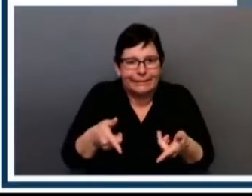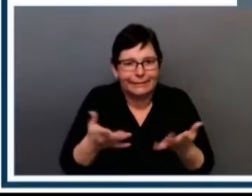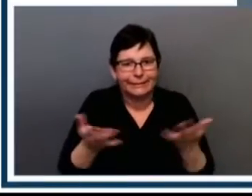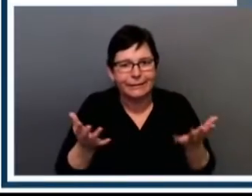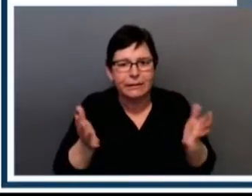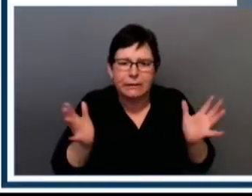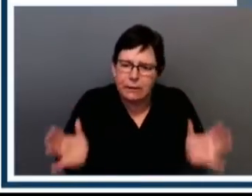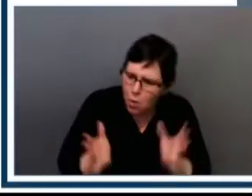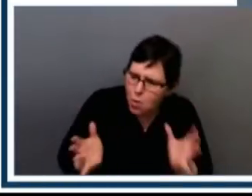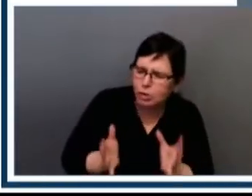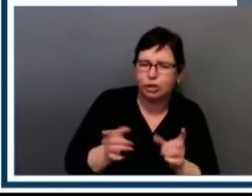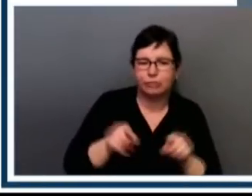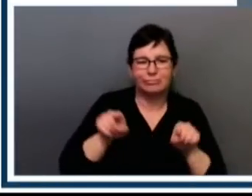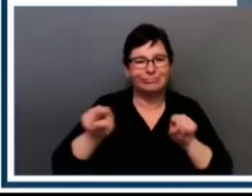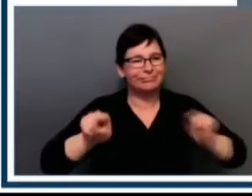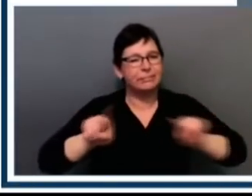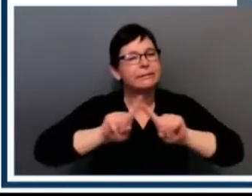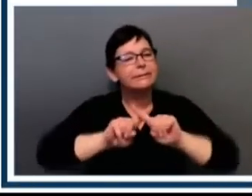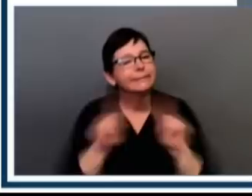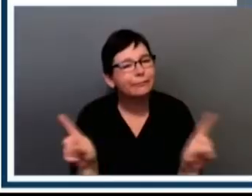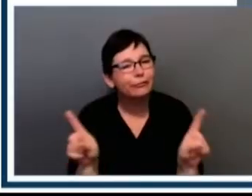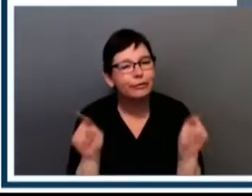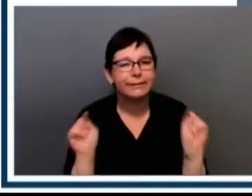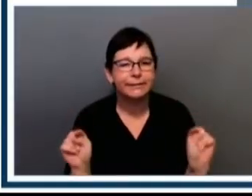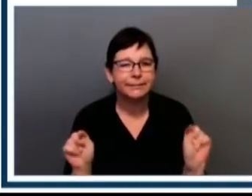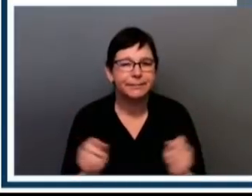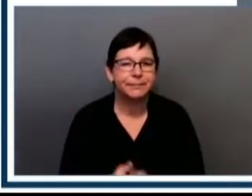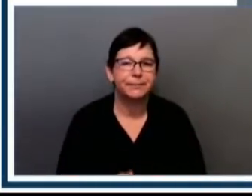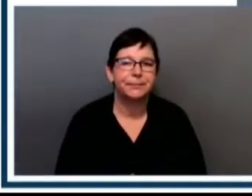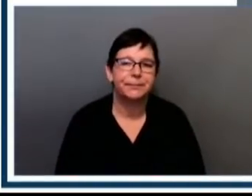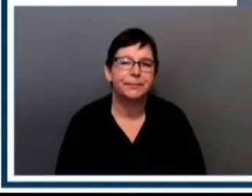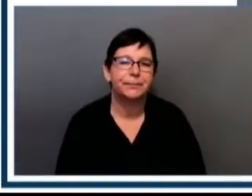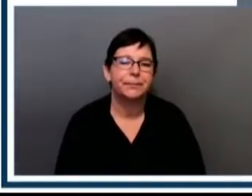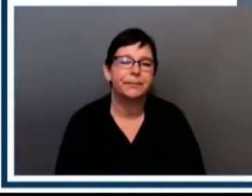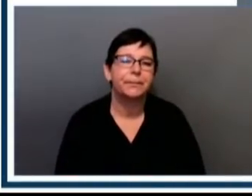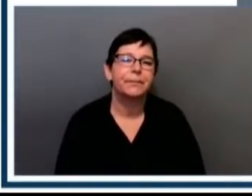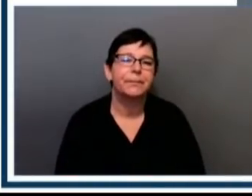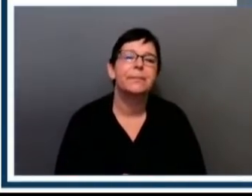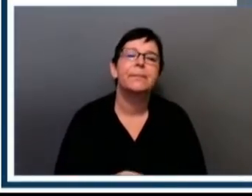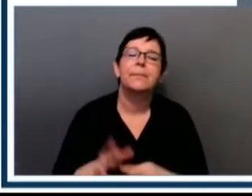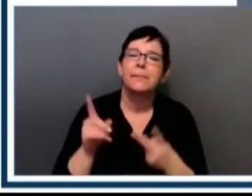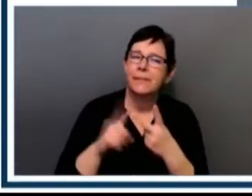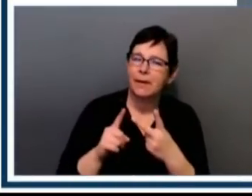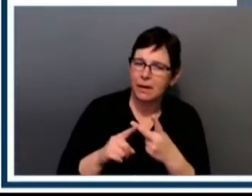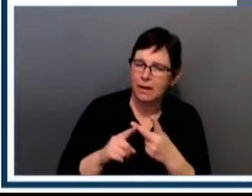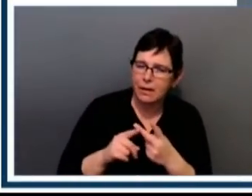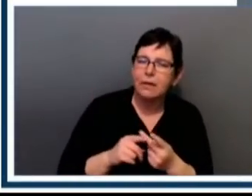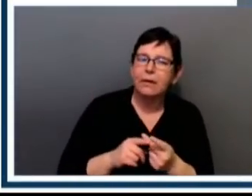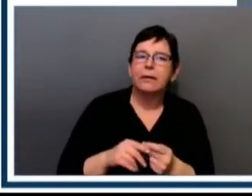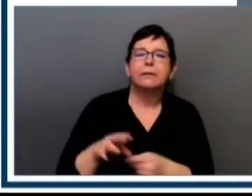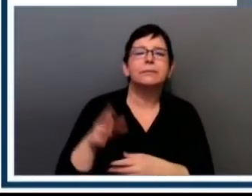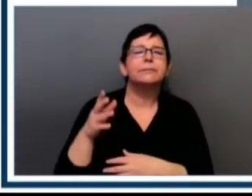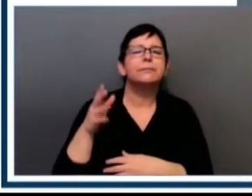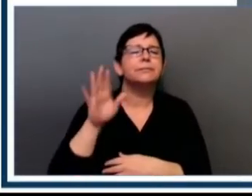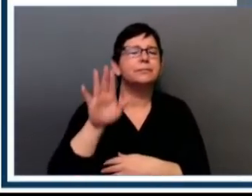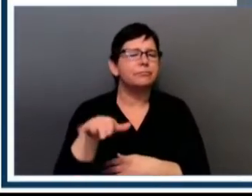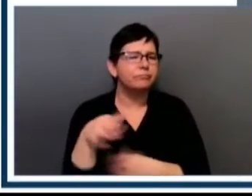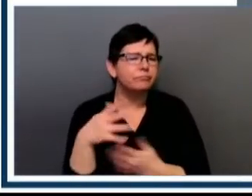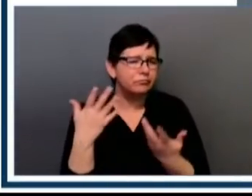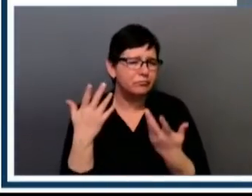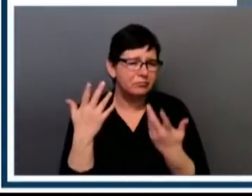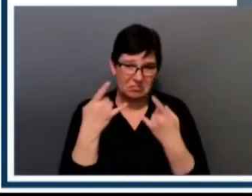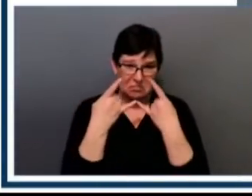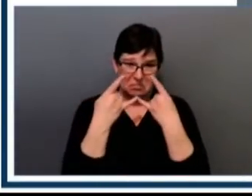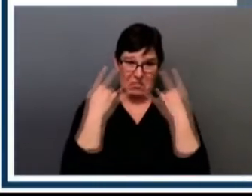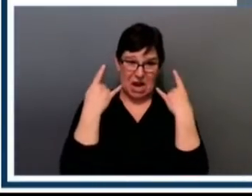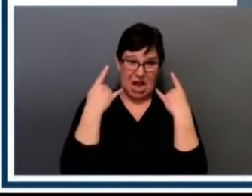continue to wear it, is it fair to say that masks have been perhaps the key to all these measures? I mean,